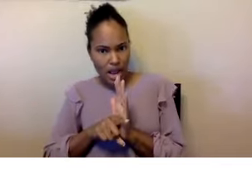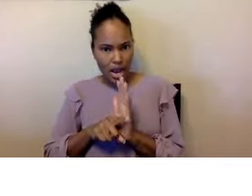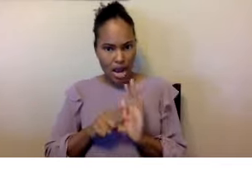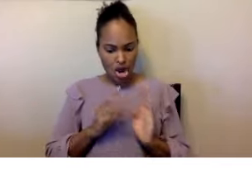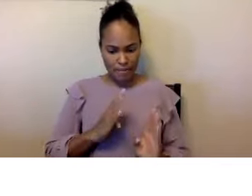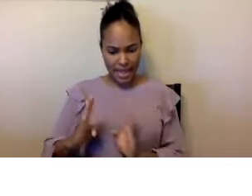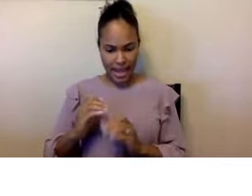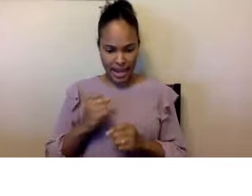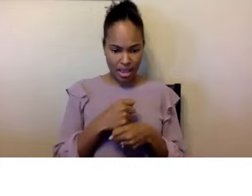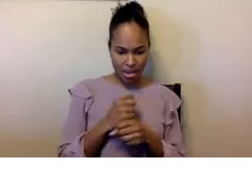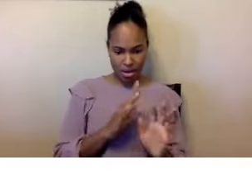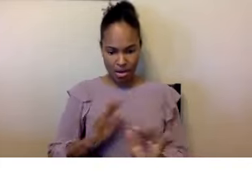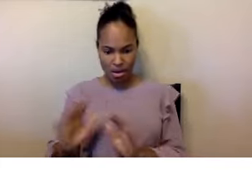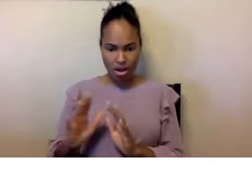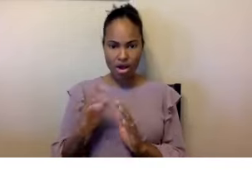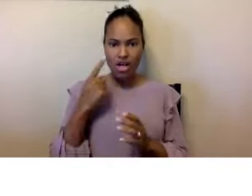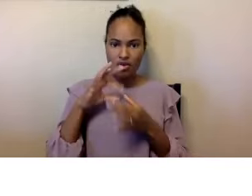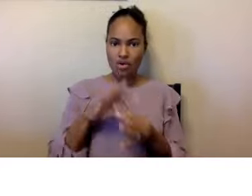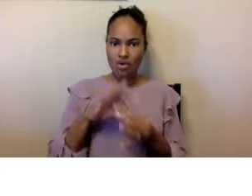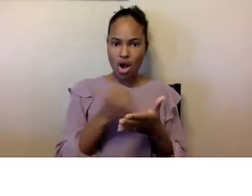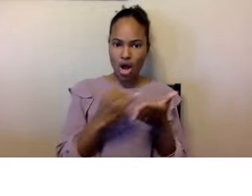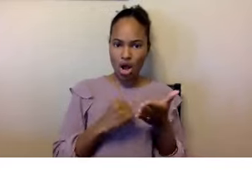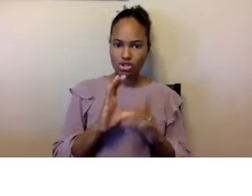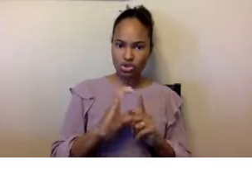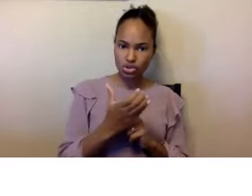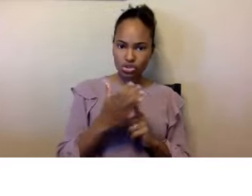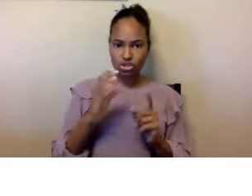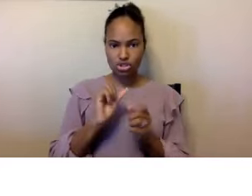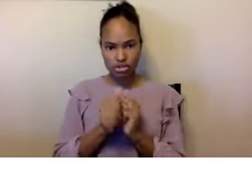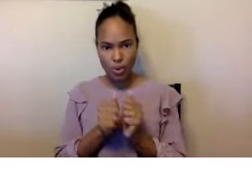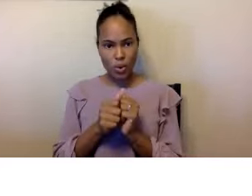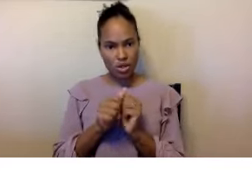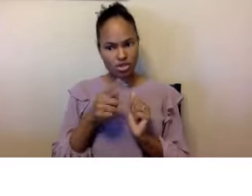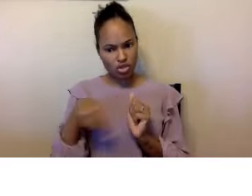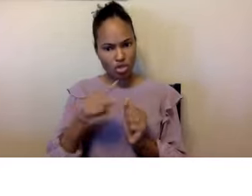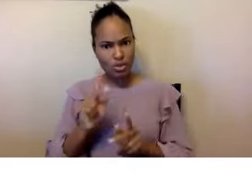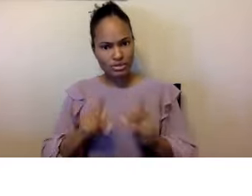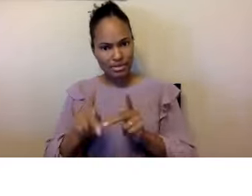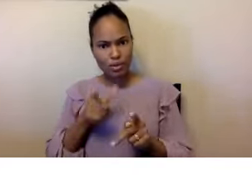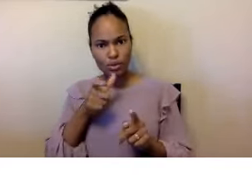arts, culture, sports, and entertainment as well.